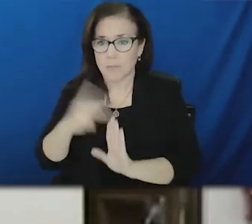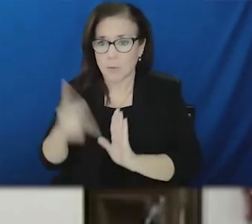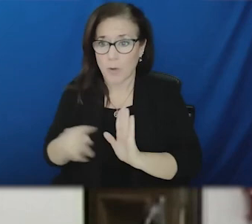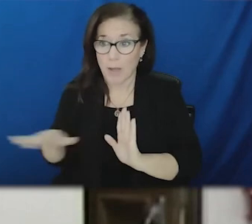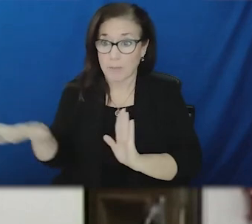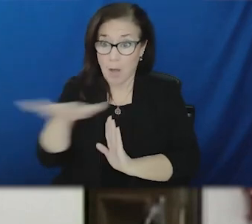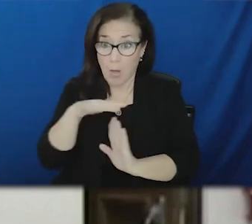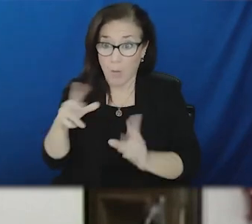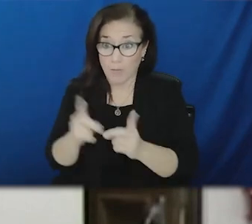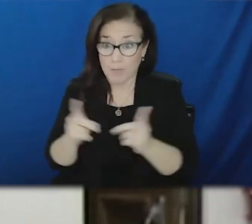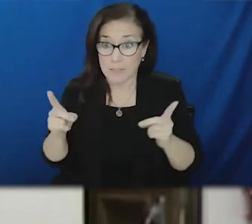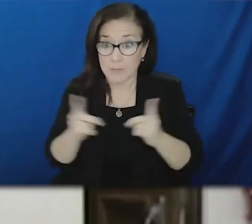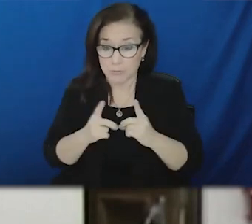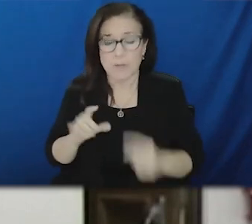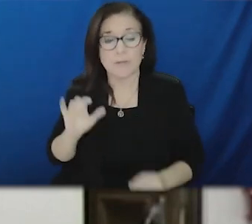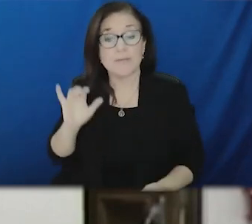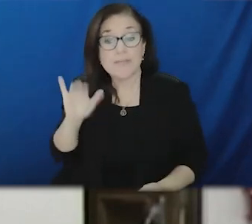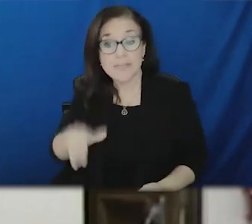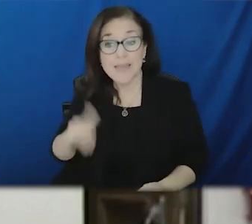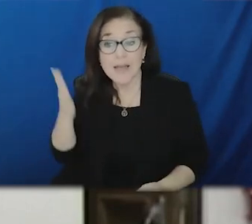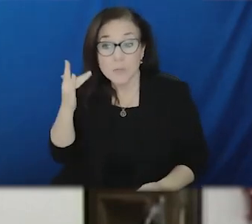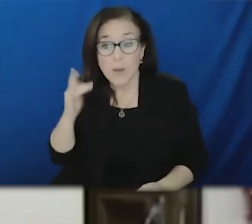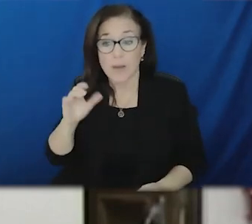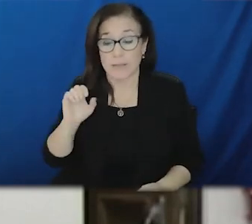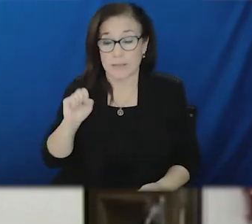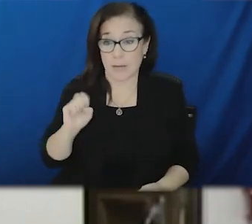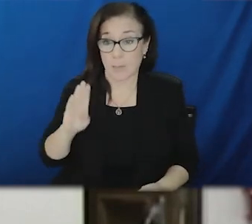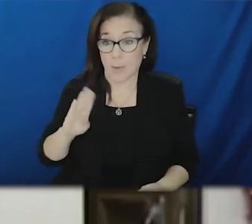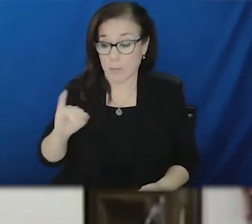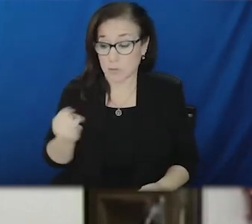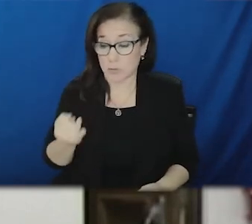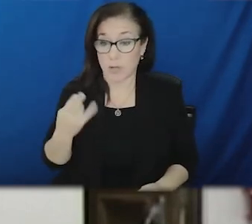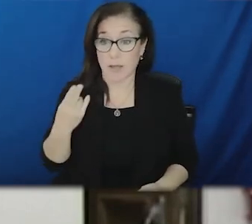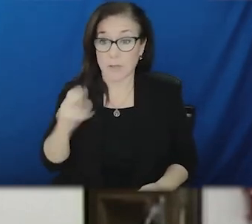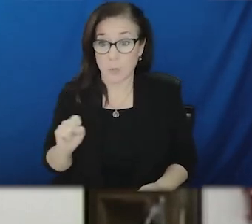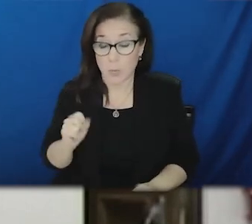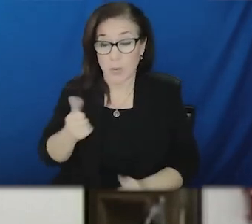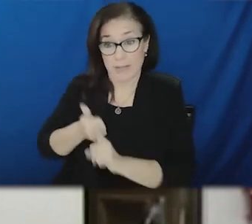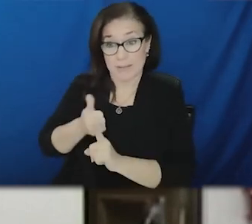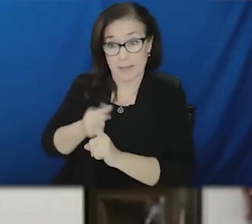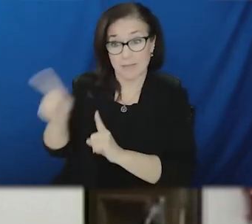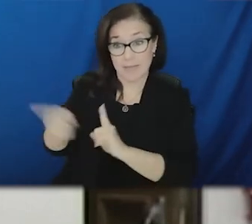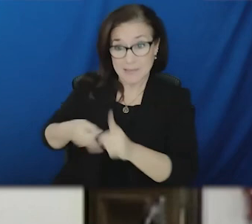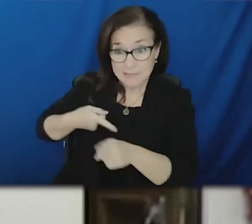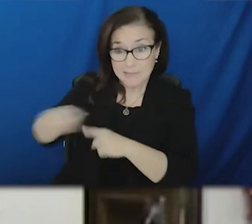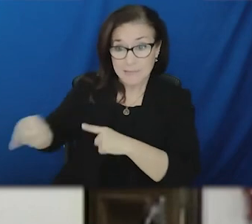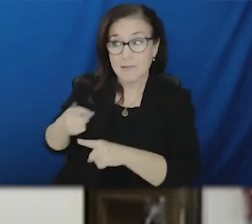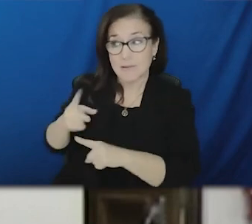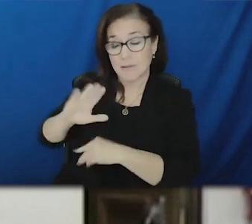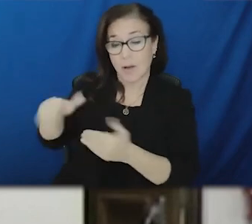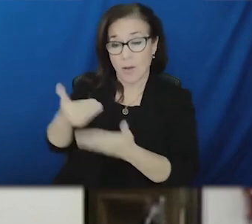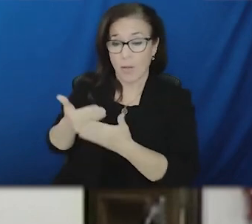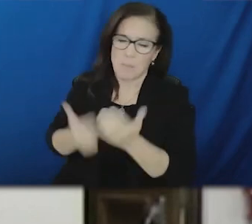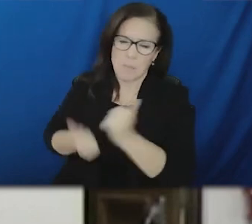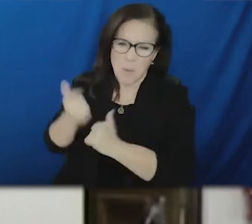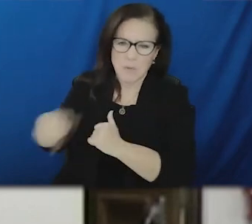that is why Santa Barbara Junior High School is almost exclusively our Adelante students.